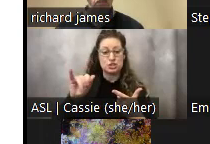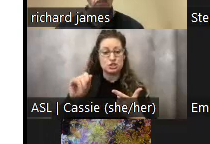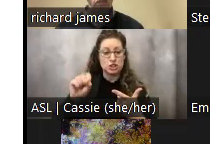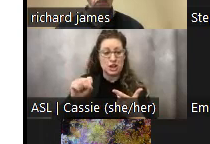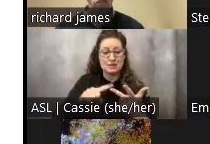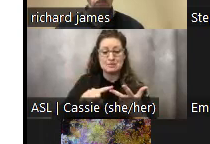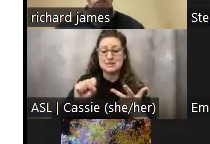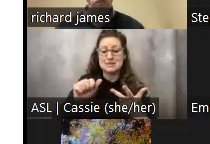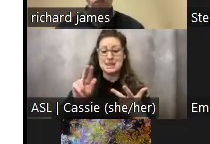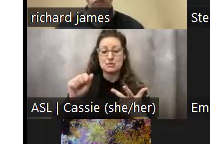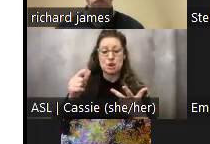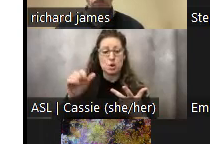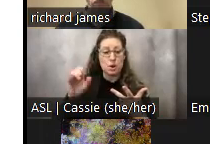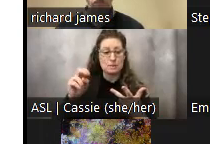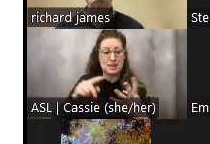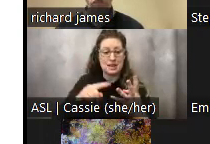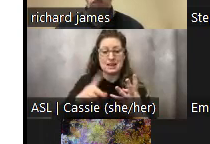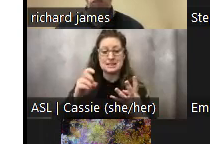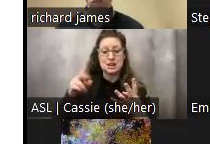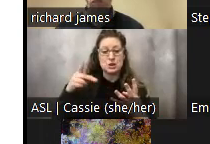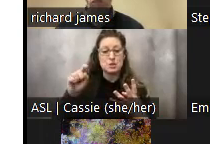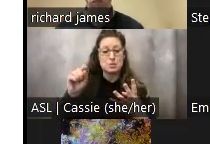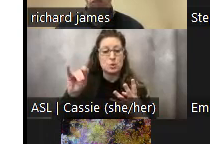Dr. Portia Jackson Preston.